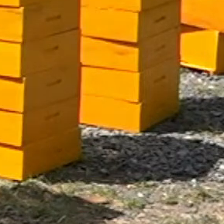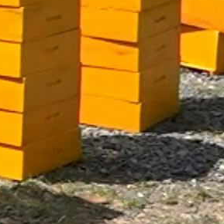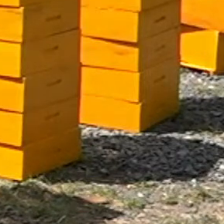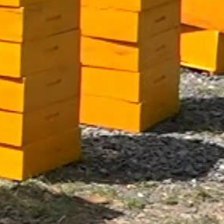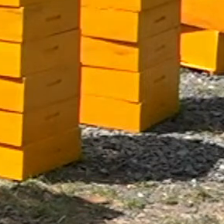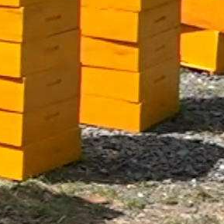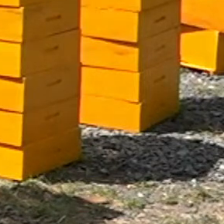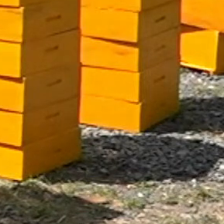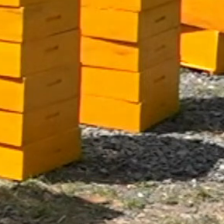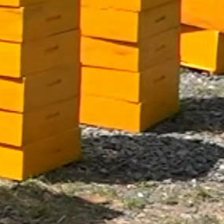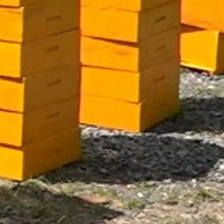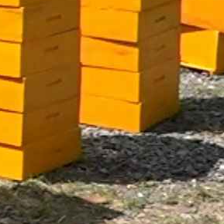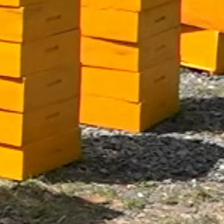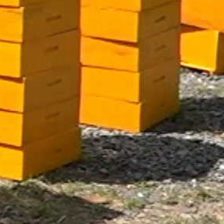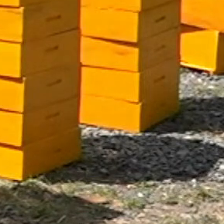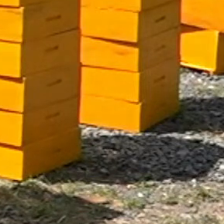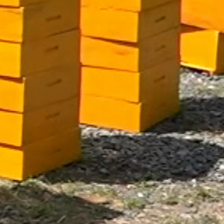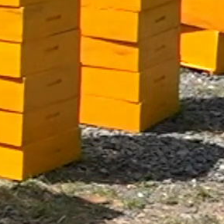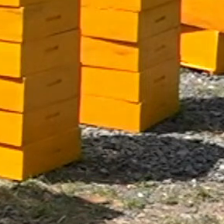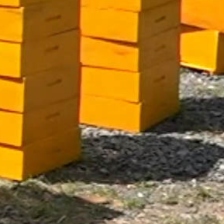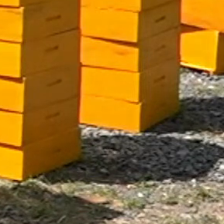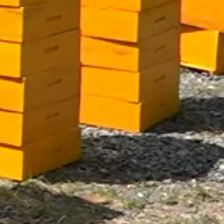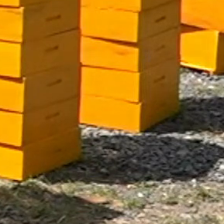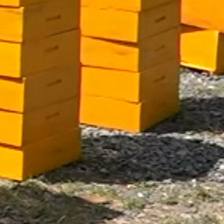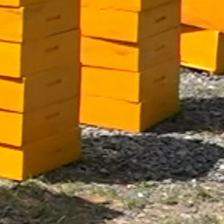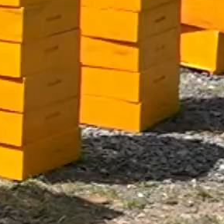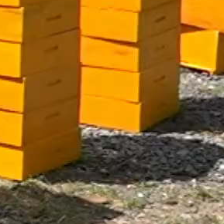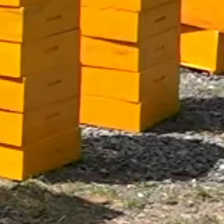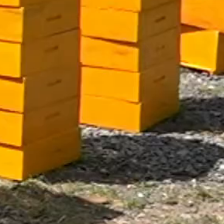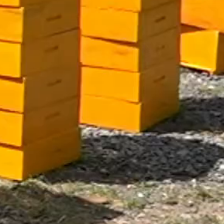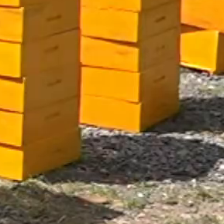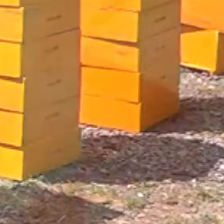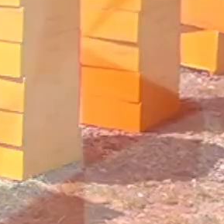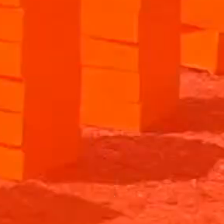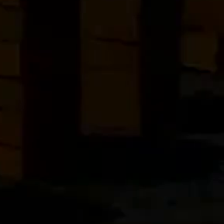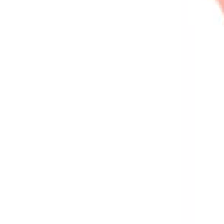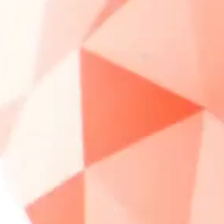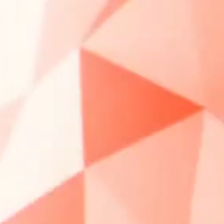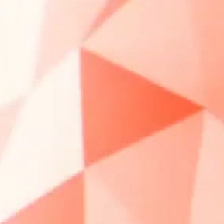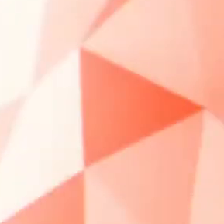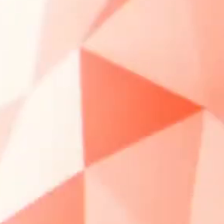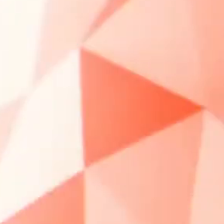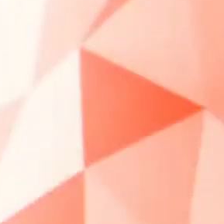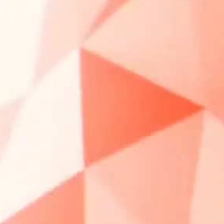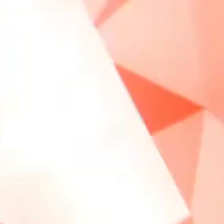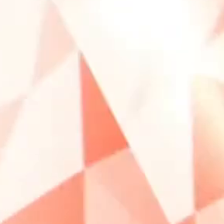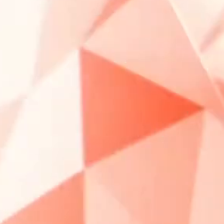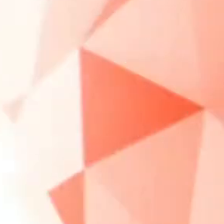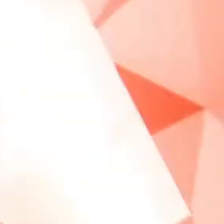yako, utakuwa unavuna kiasi gani baada ya miezi mitatu.